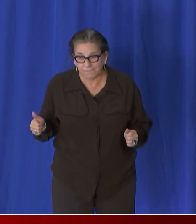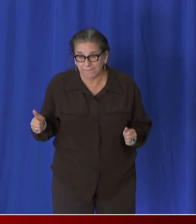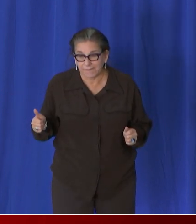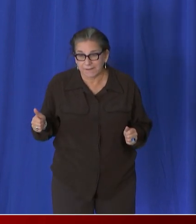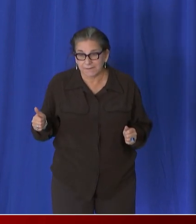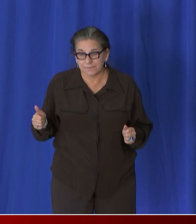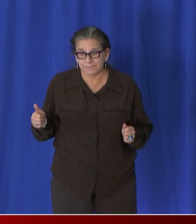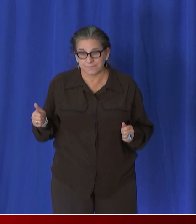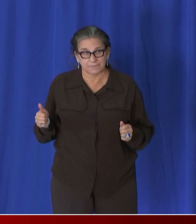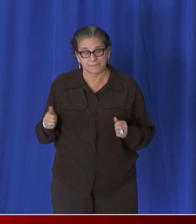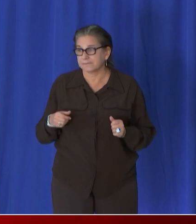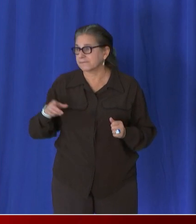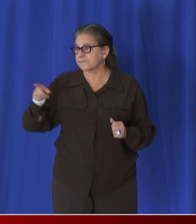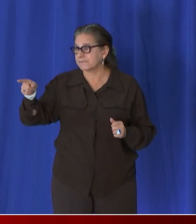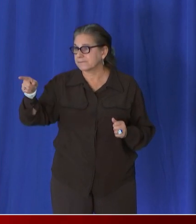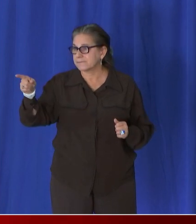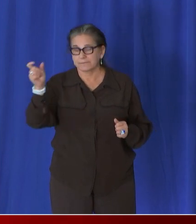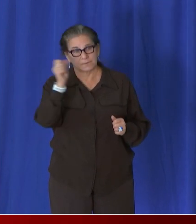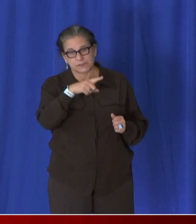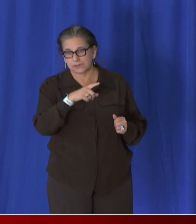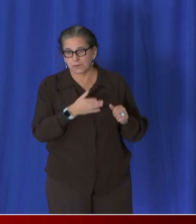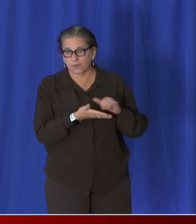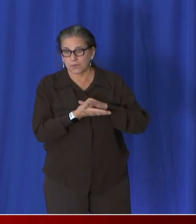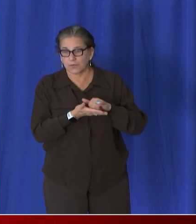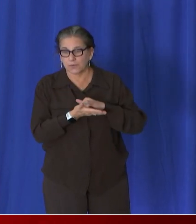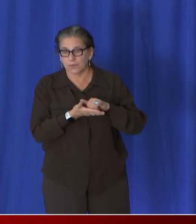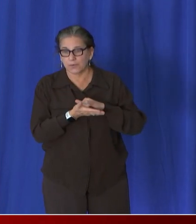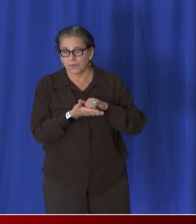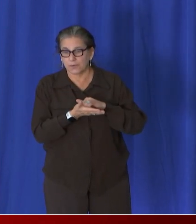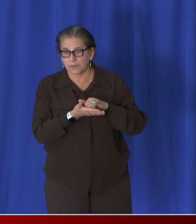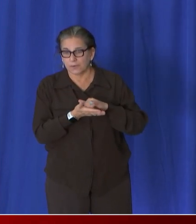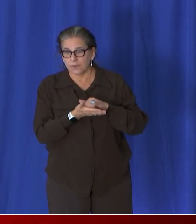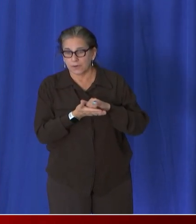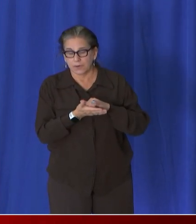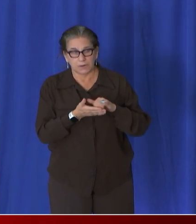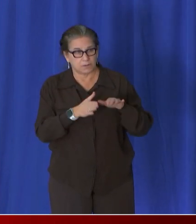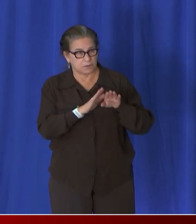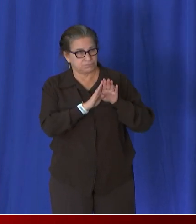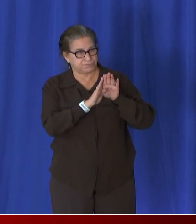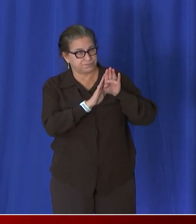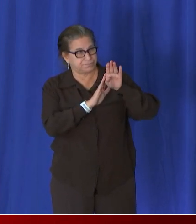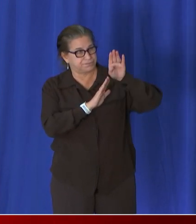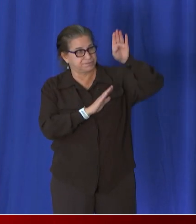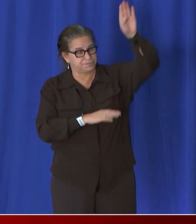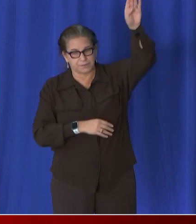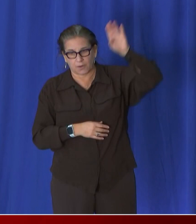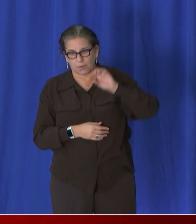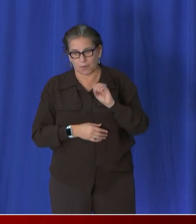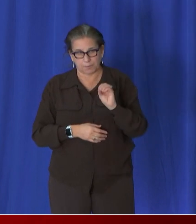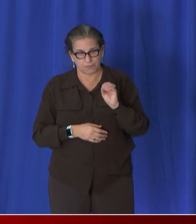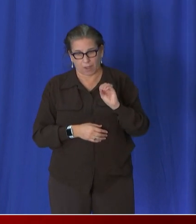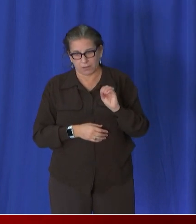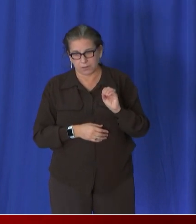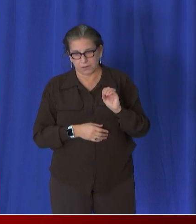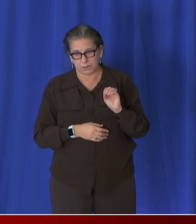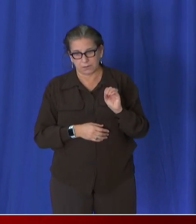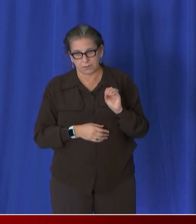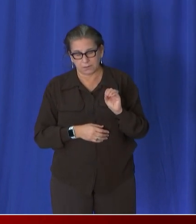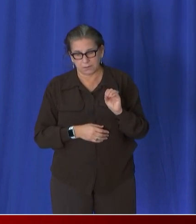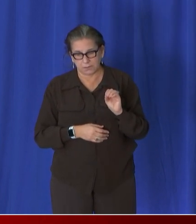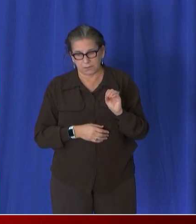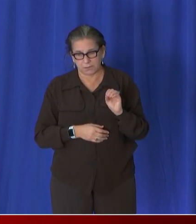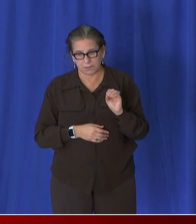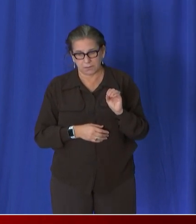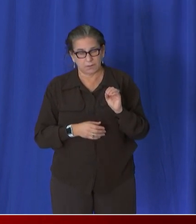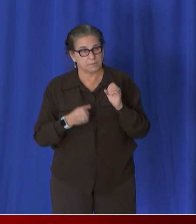place and still saw surges. We're 20 months in, and we see so far the people who don't want to get the vaccine are not going to do it. Why do you think this is